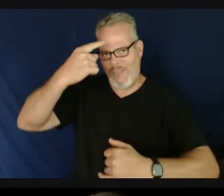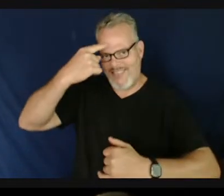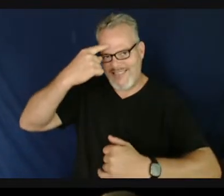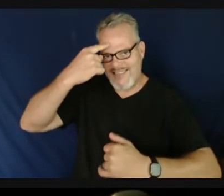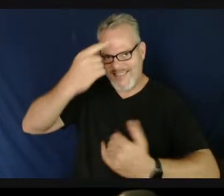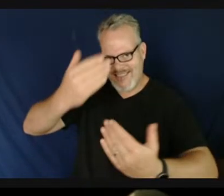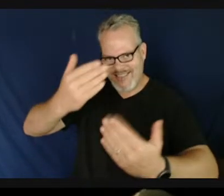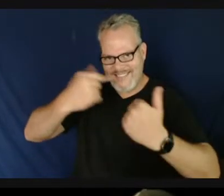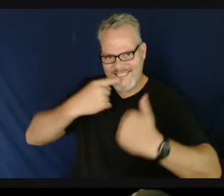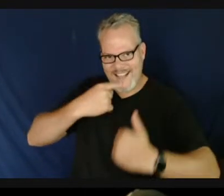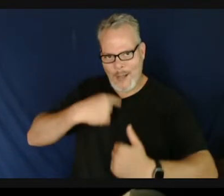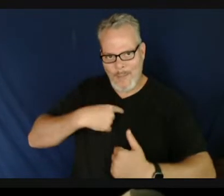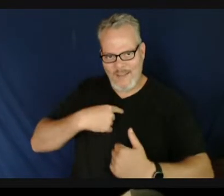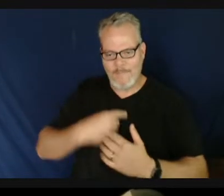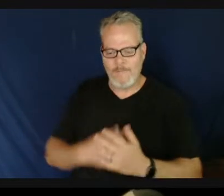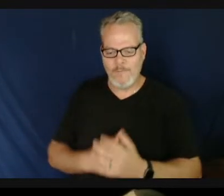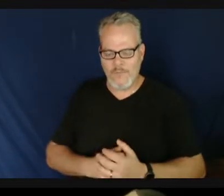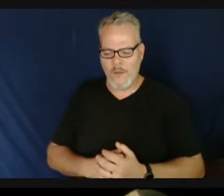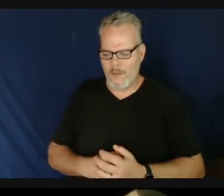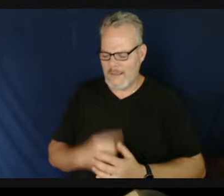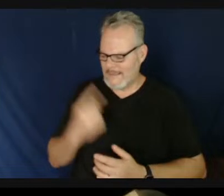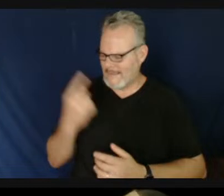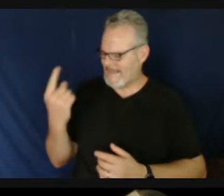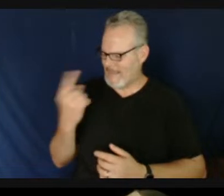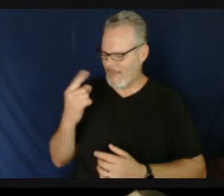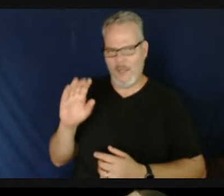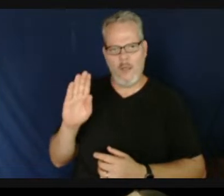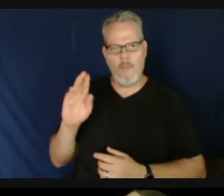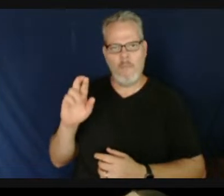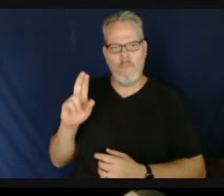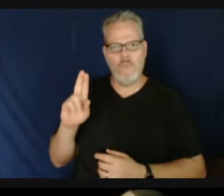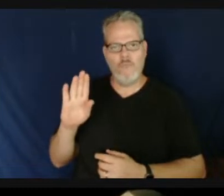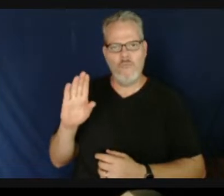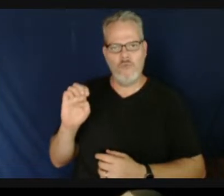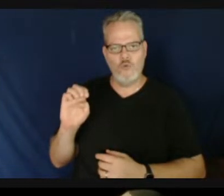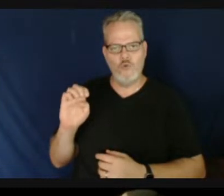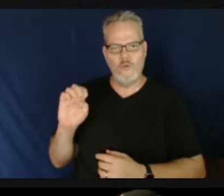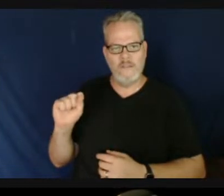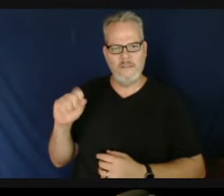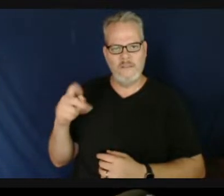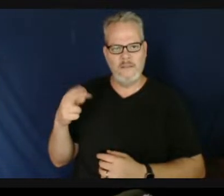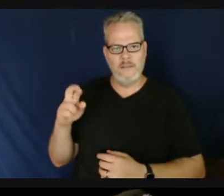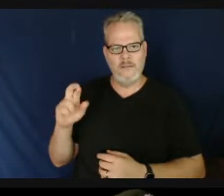one. Bruce Springsteen. I don't know. All right.